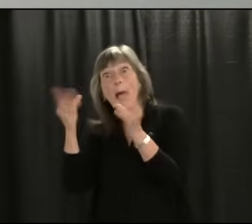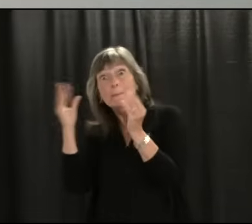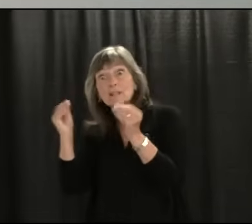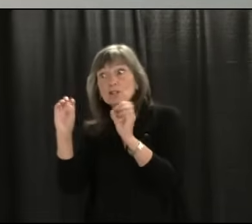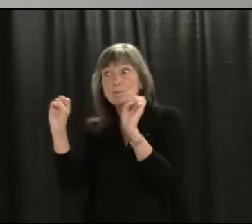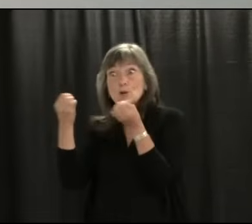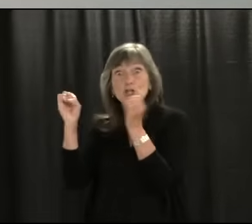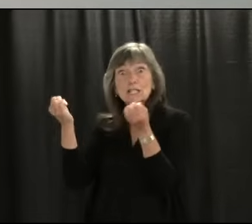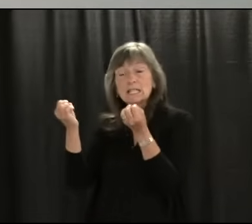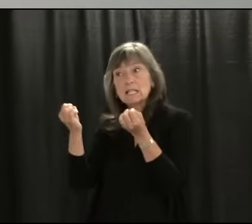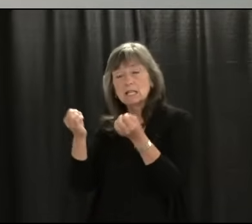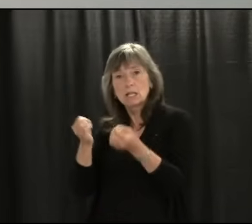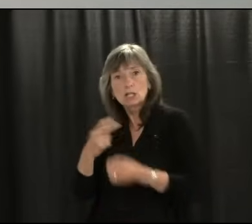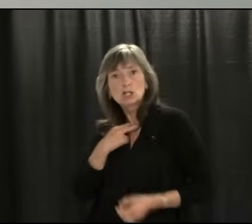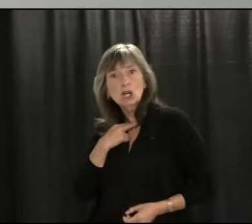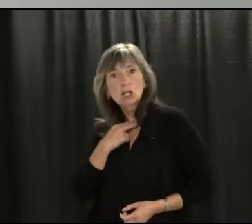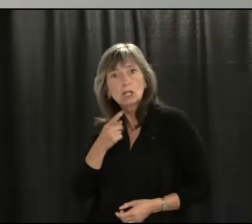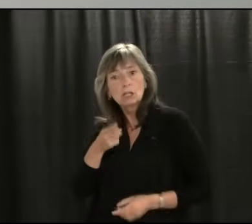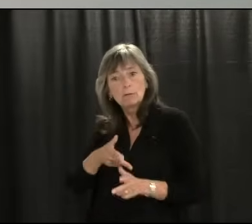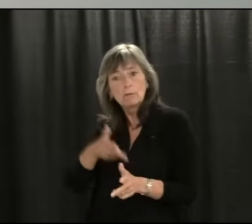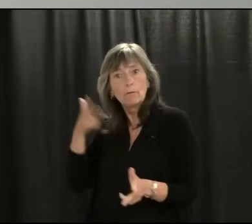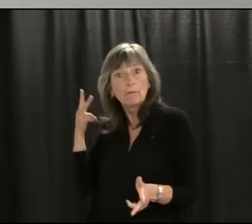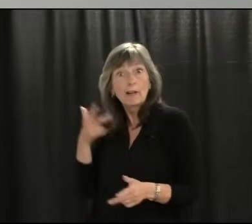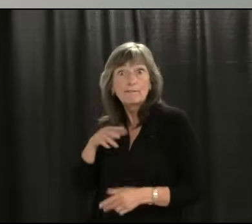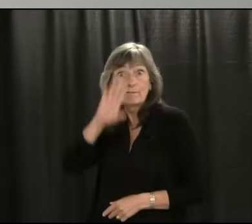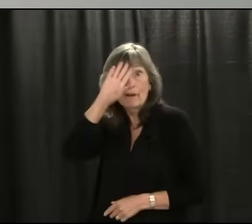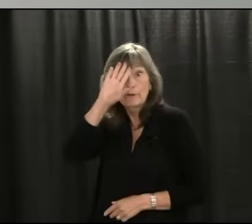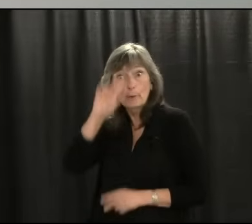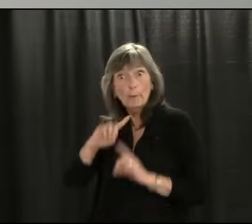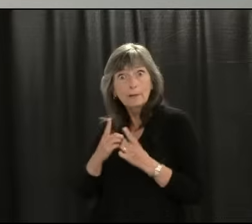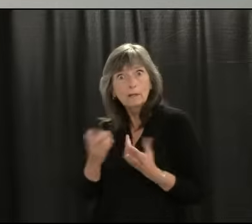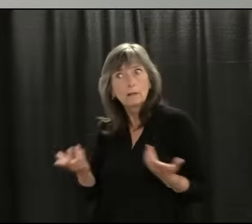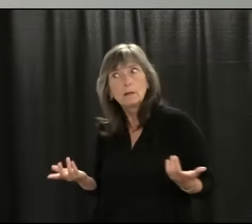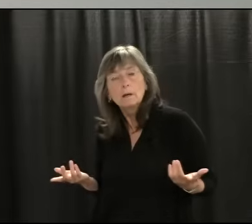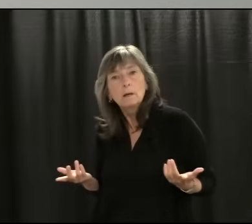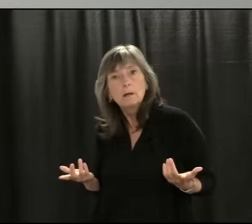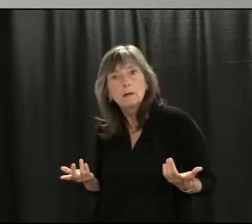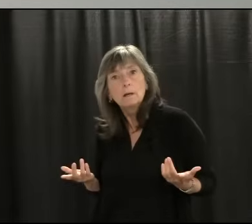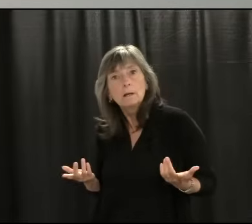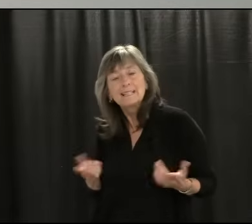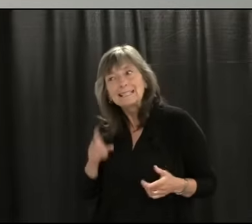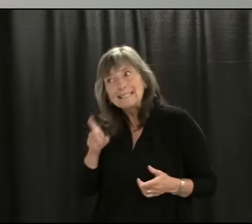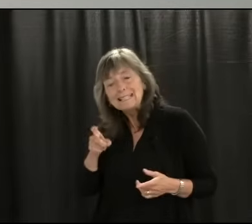responders, likely including the local fire department. These people are needed elsewhere.